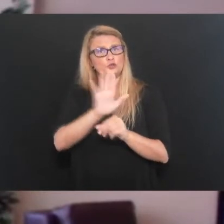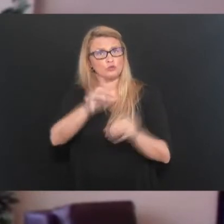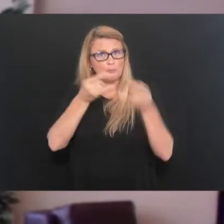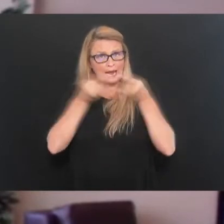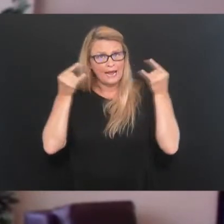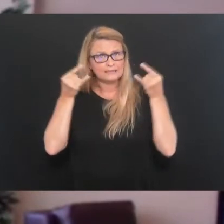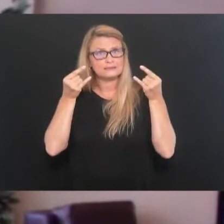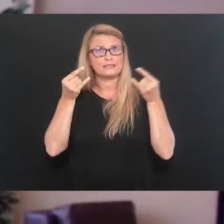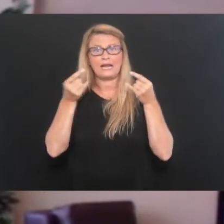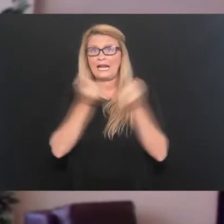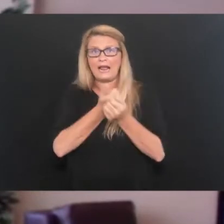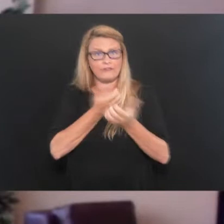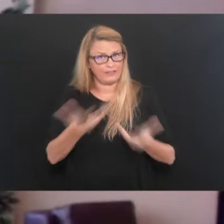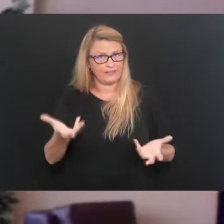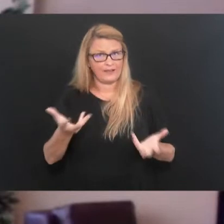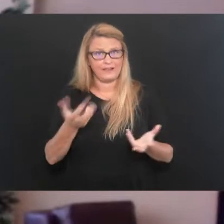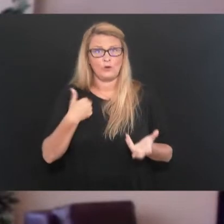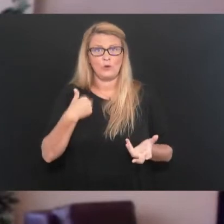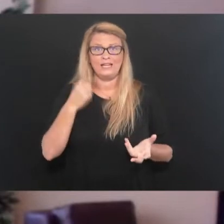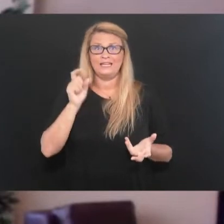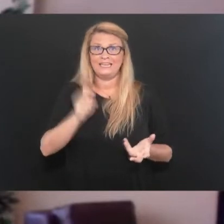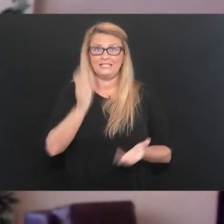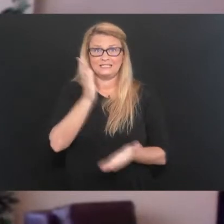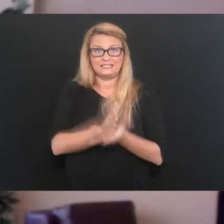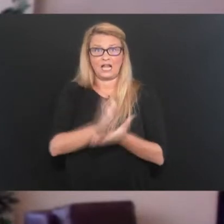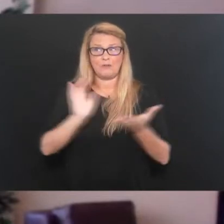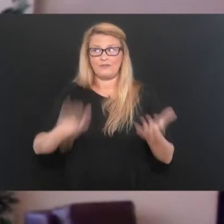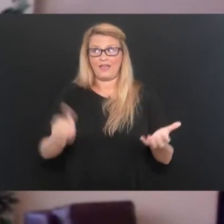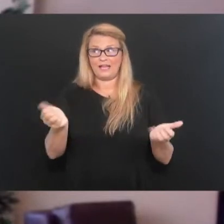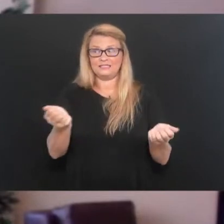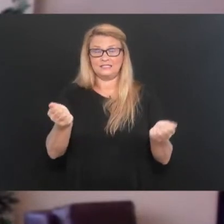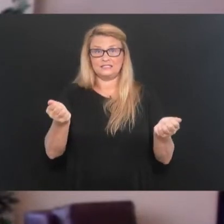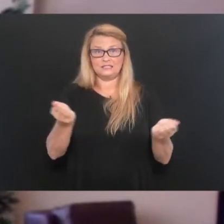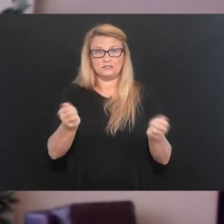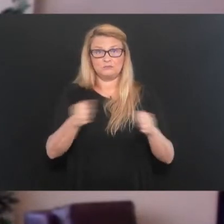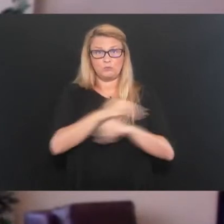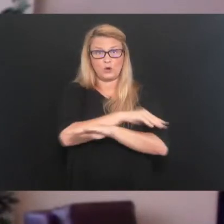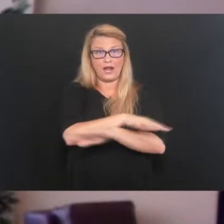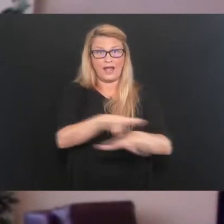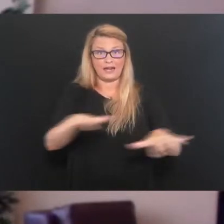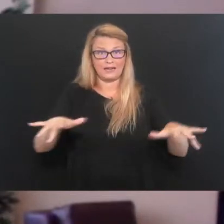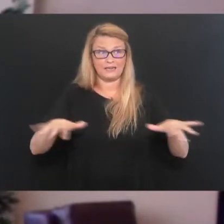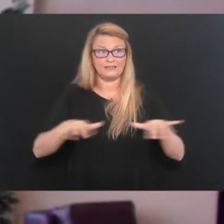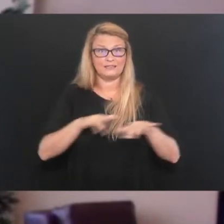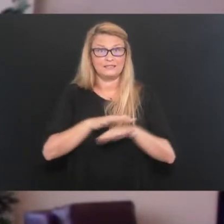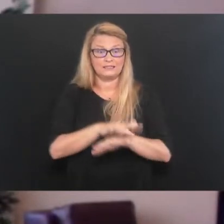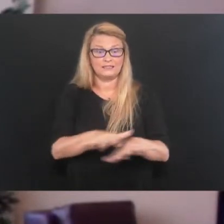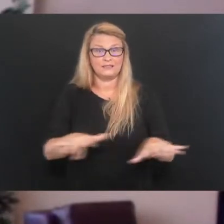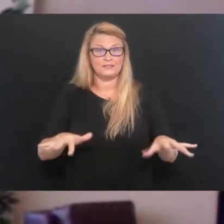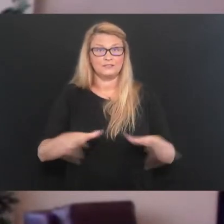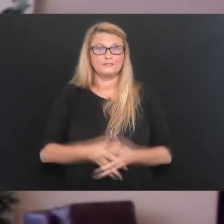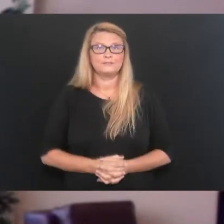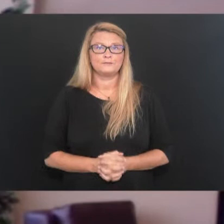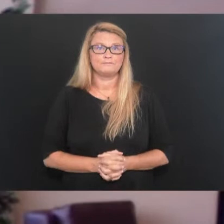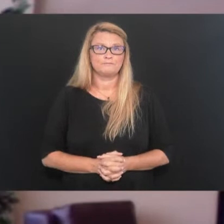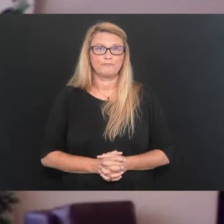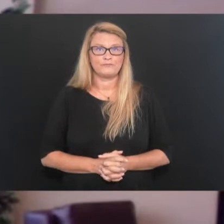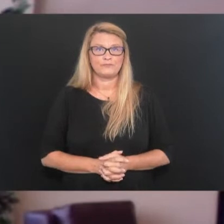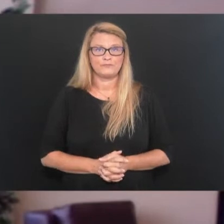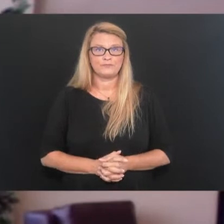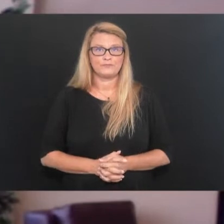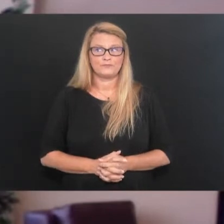because we need to stop the rapid spread of this that is starting to really take off in West Virginia.